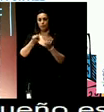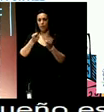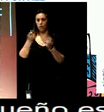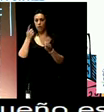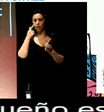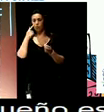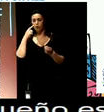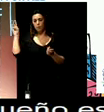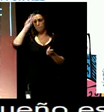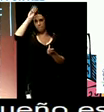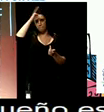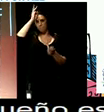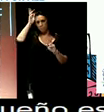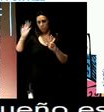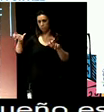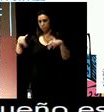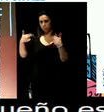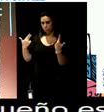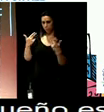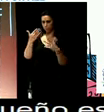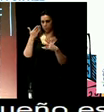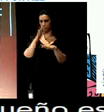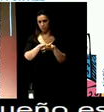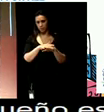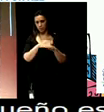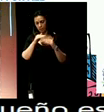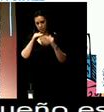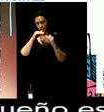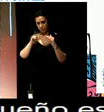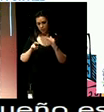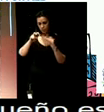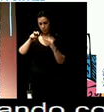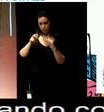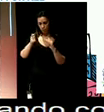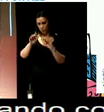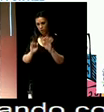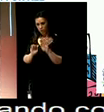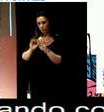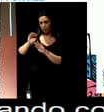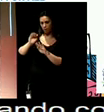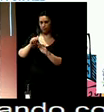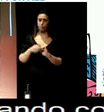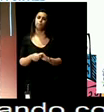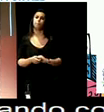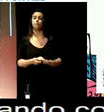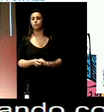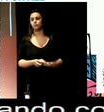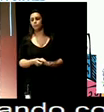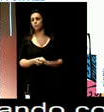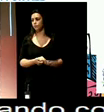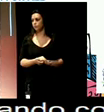get to make a small ramp. So that's a place that